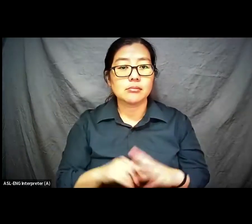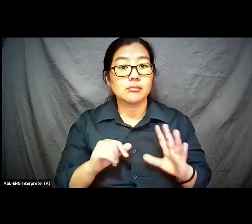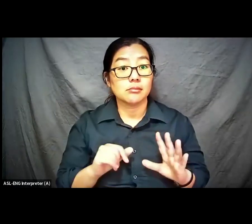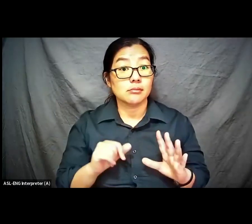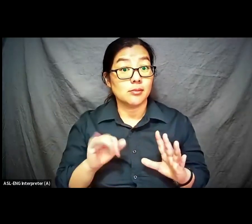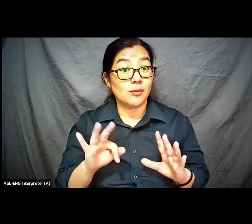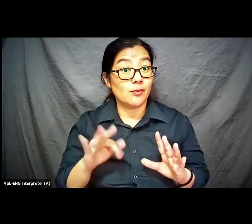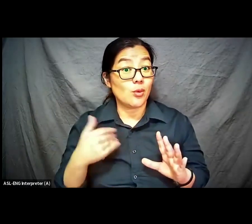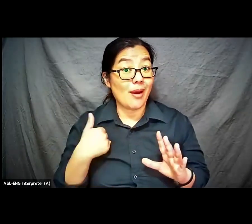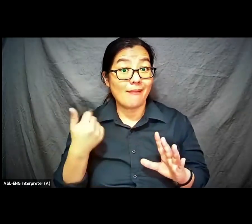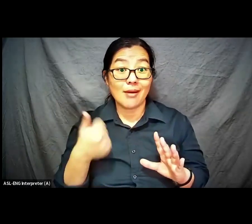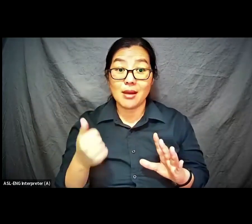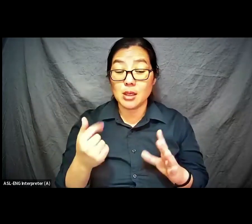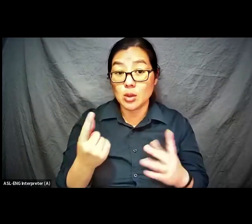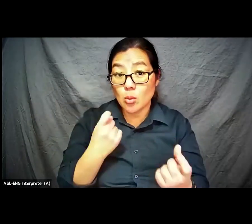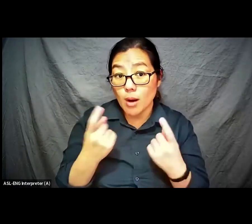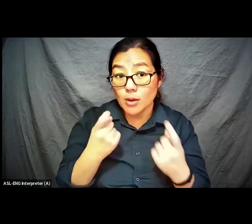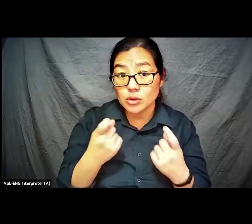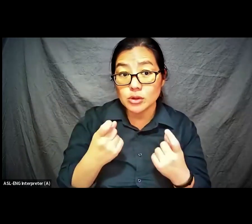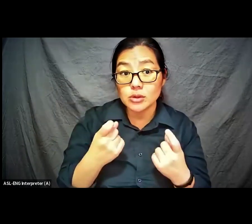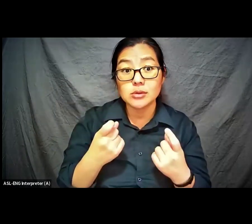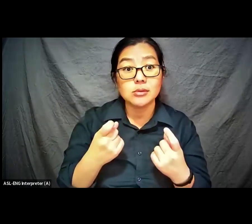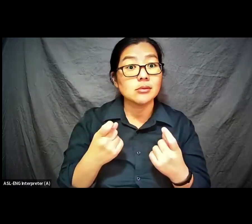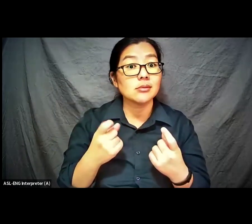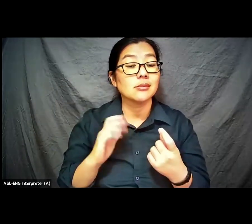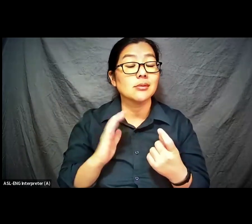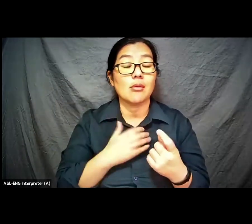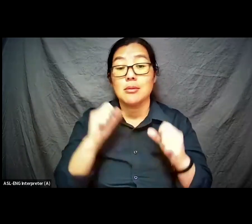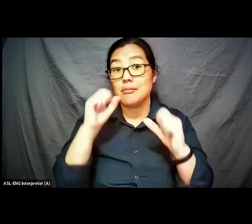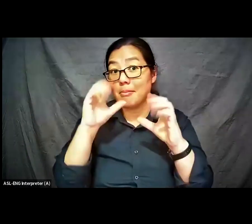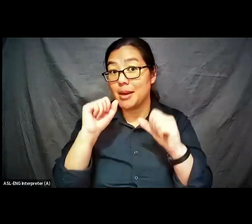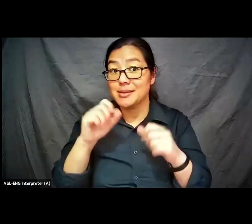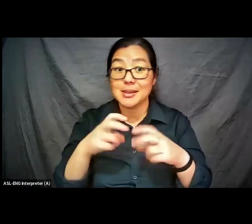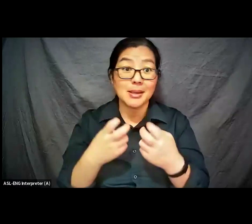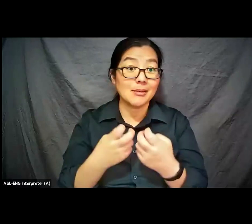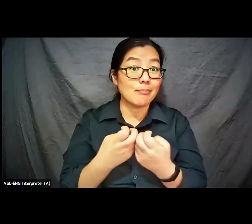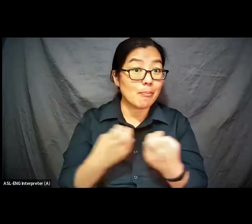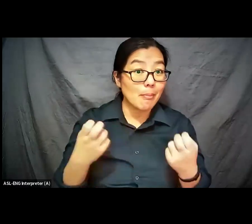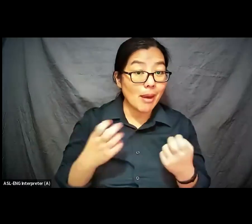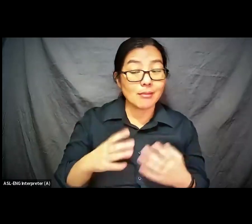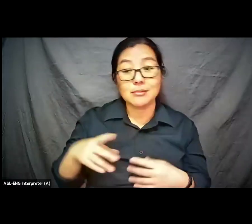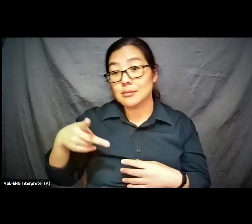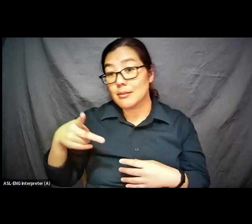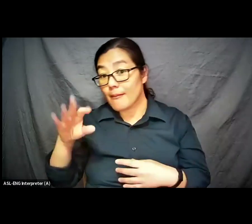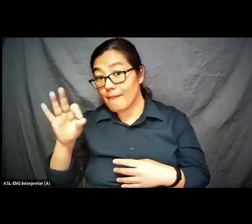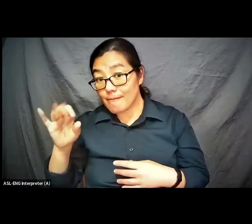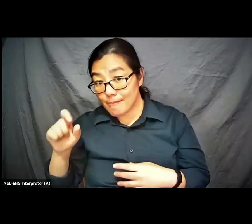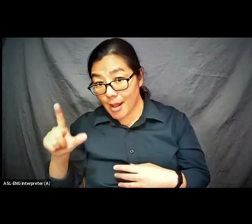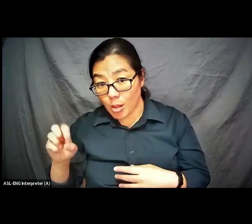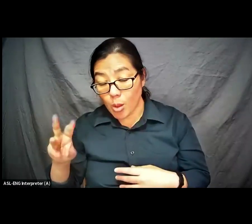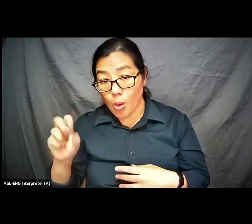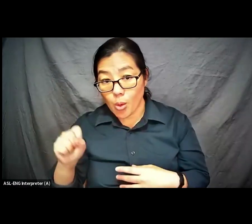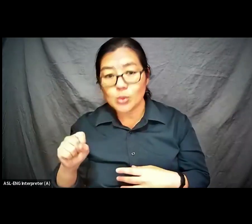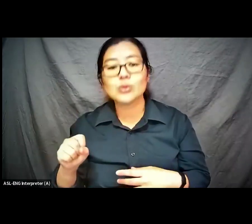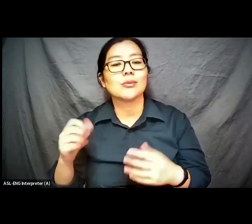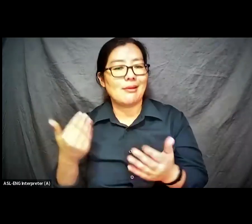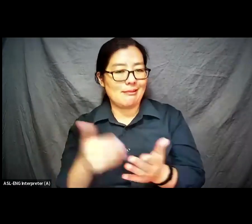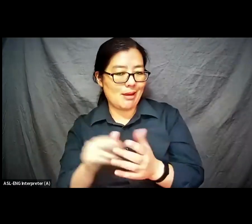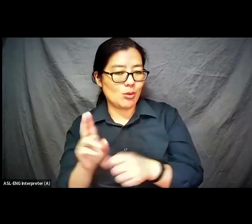next content block in the symposium. And the unifying theme of the next